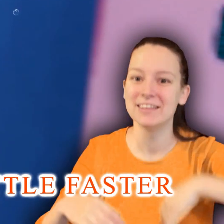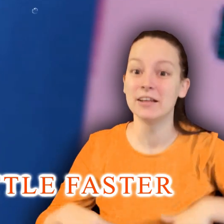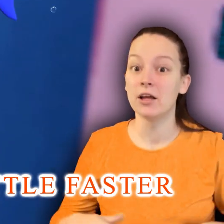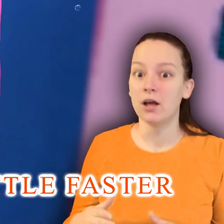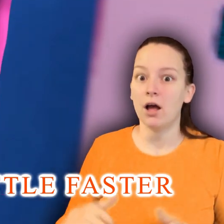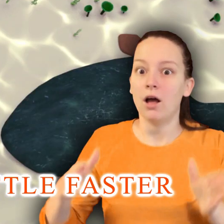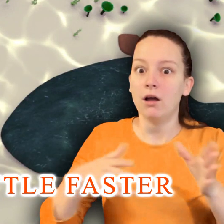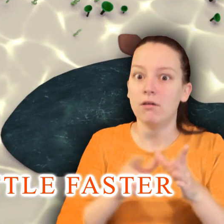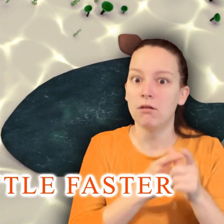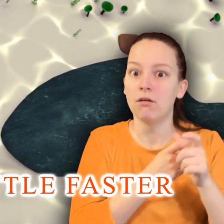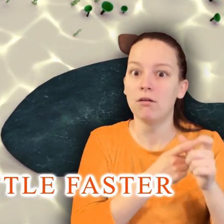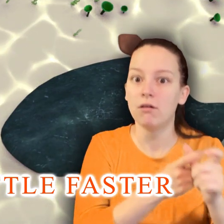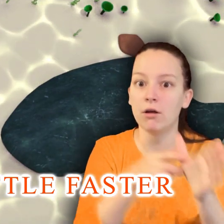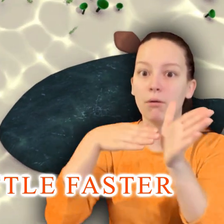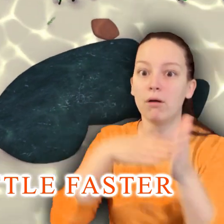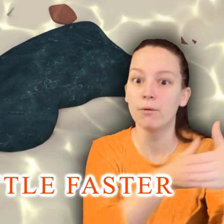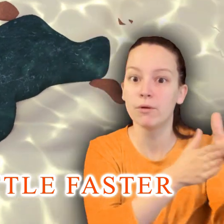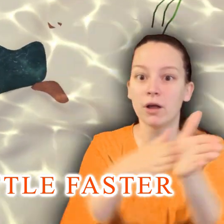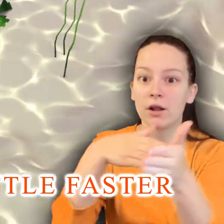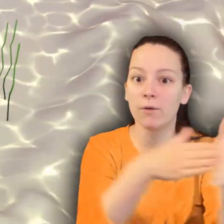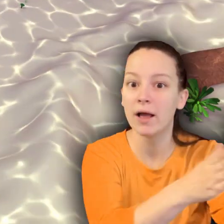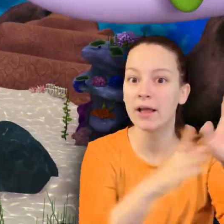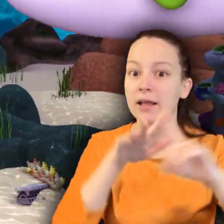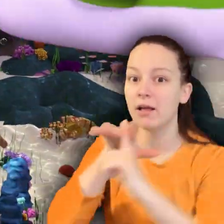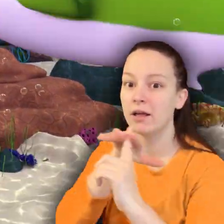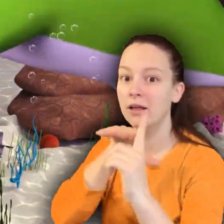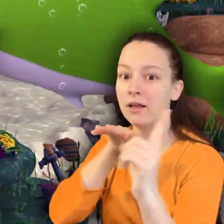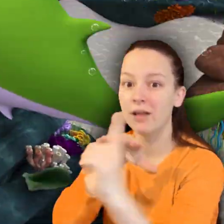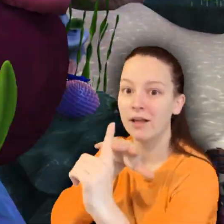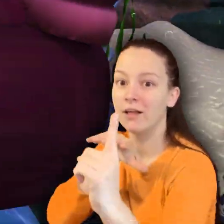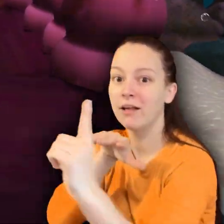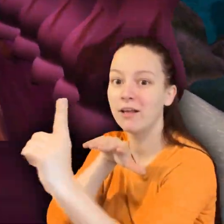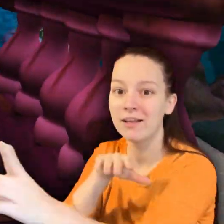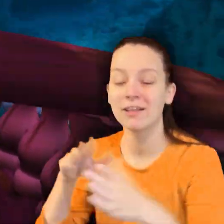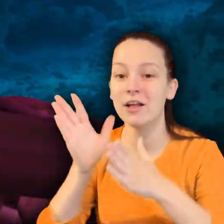This time we're gonna go a little faster! Are you ready?